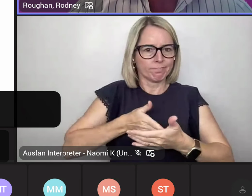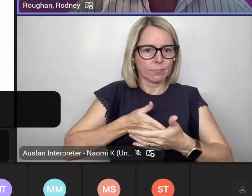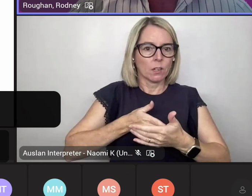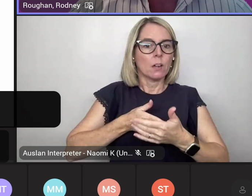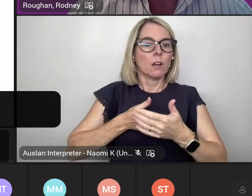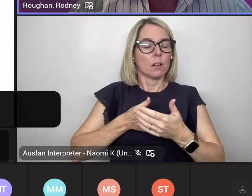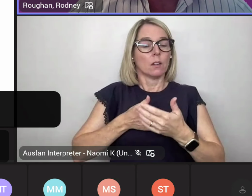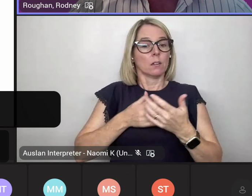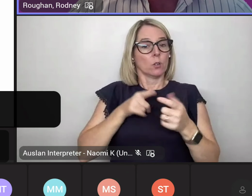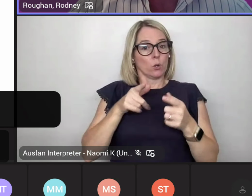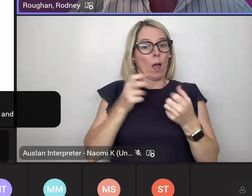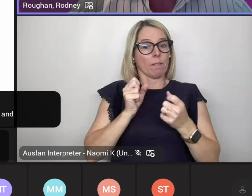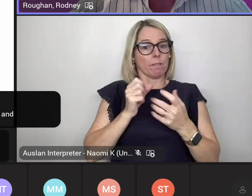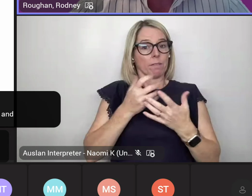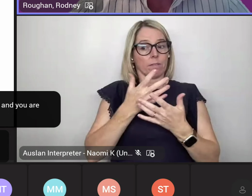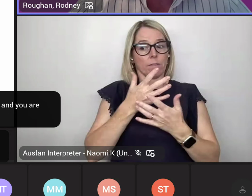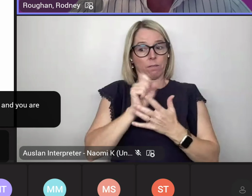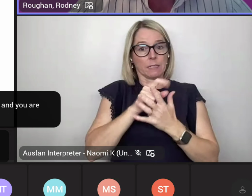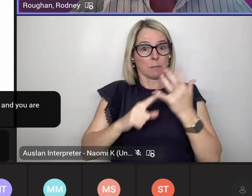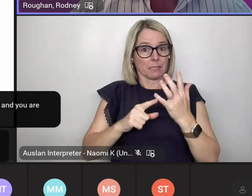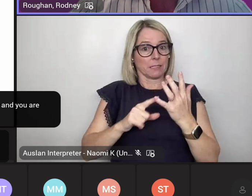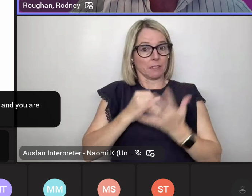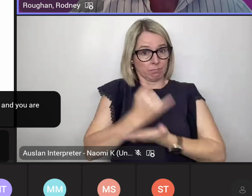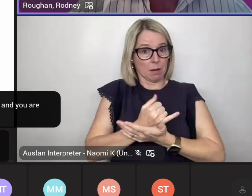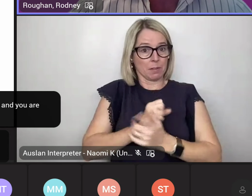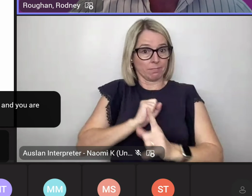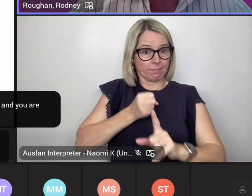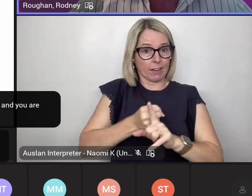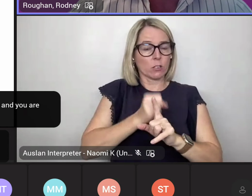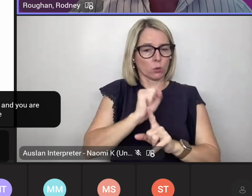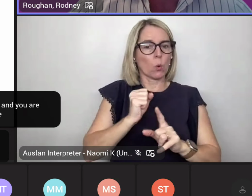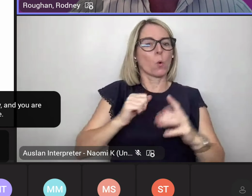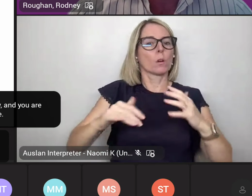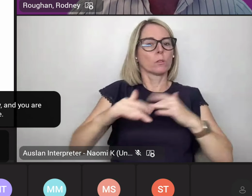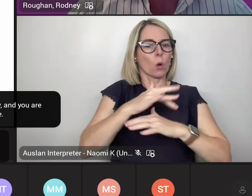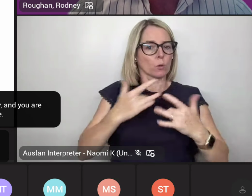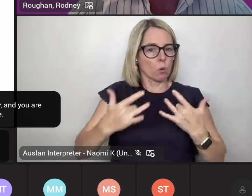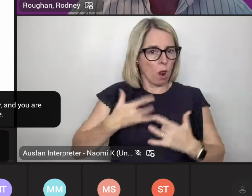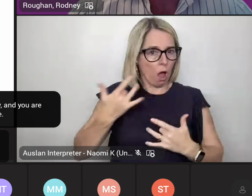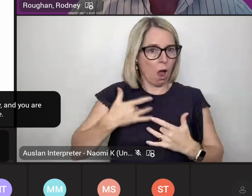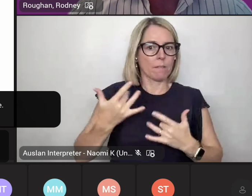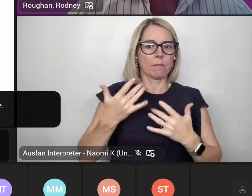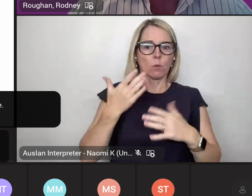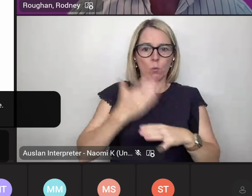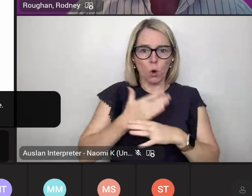life, work or study, and you are likely to need the NDIS supports for your whole life.